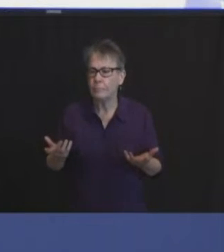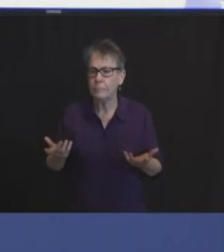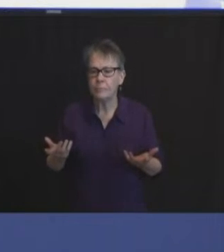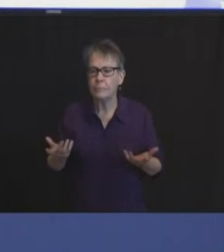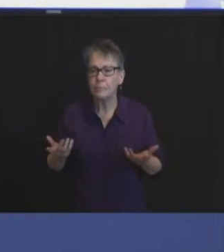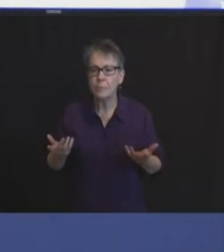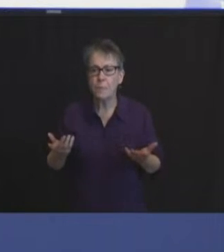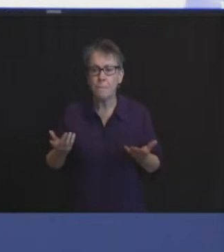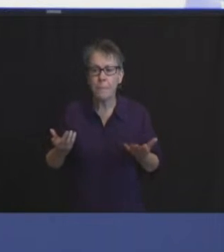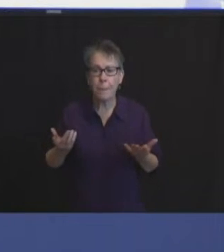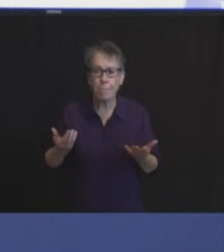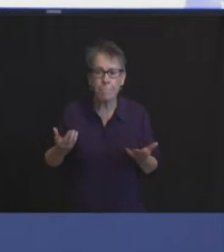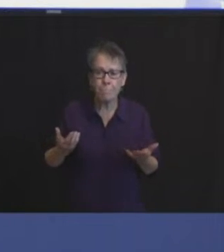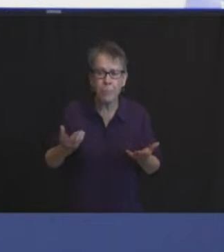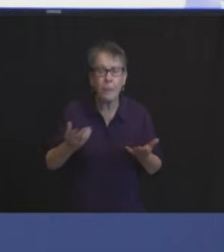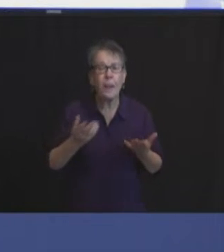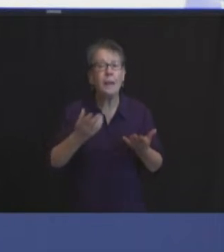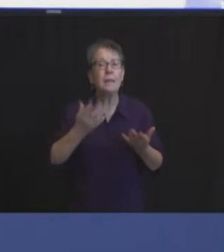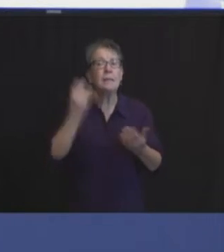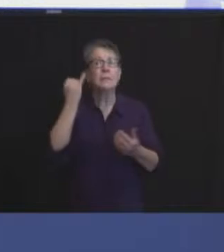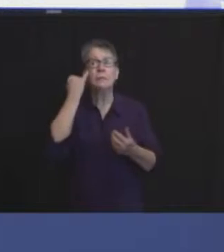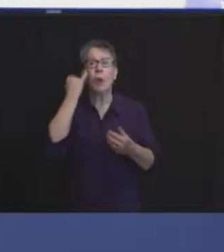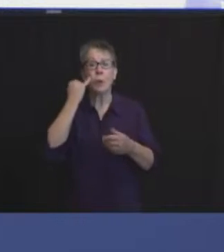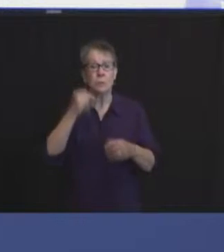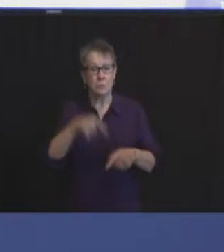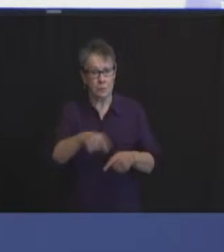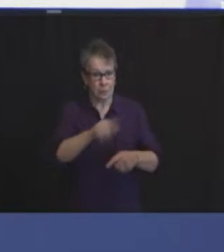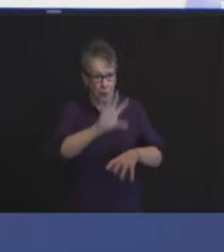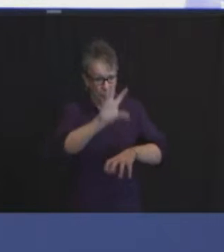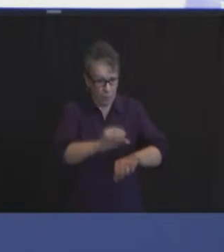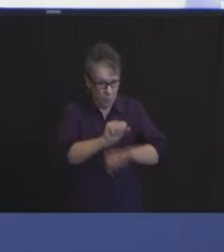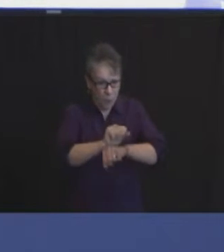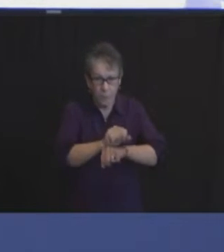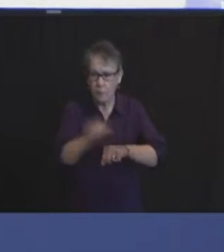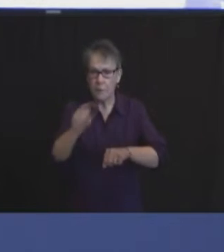vaccinated that wants to get vaccinated. And so far, we don't see